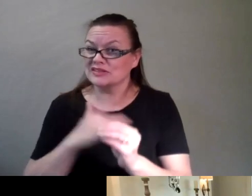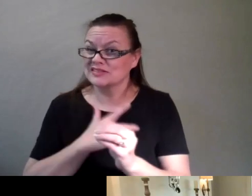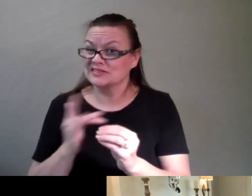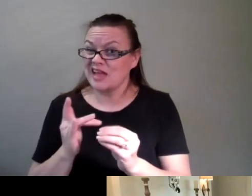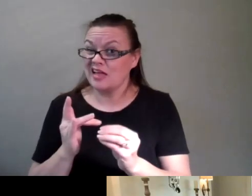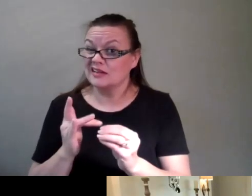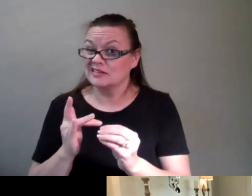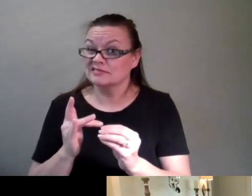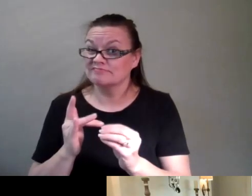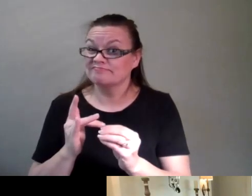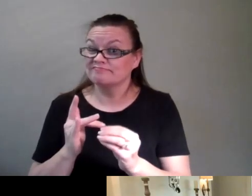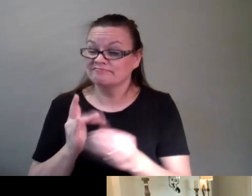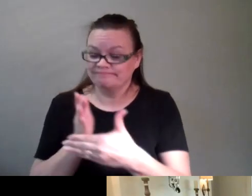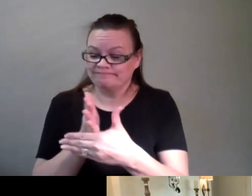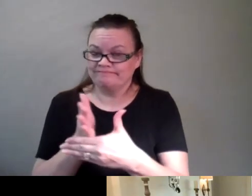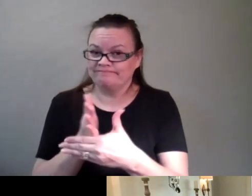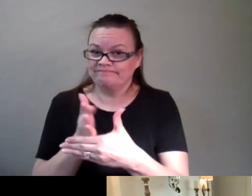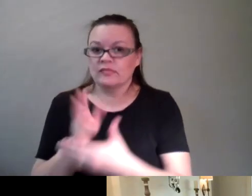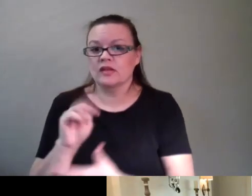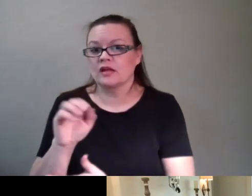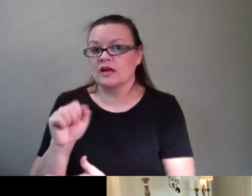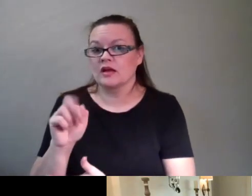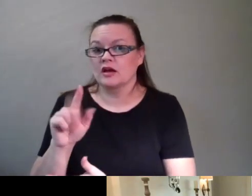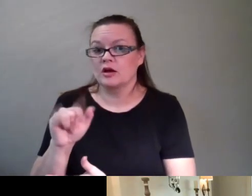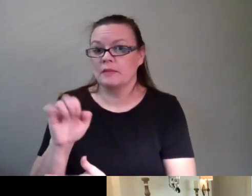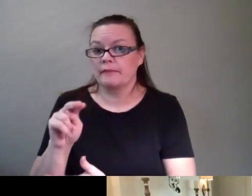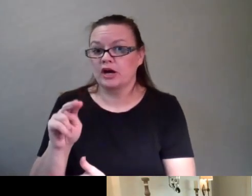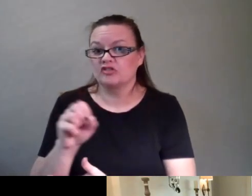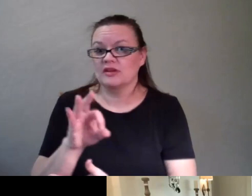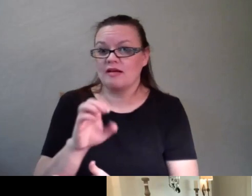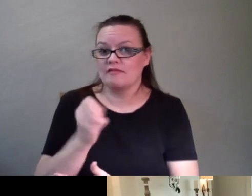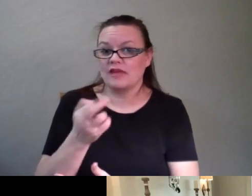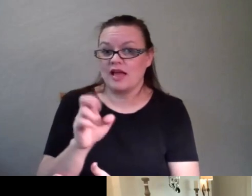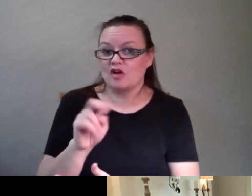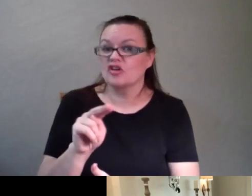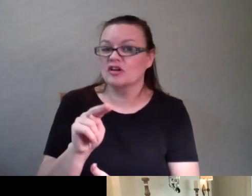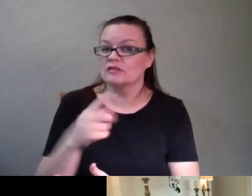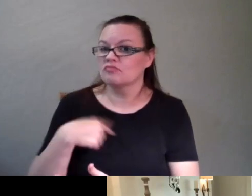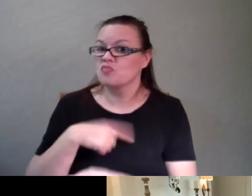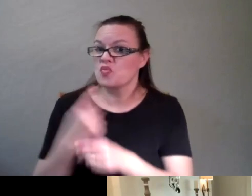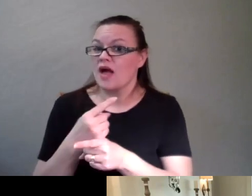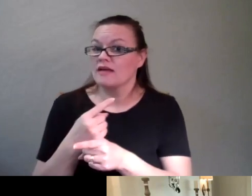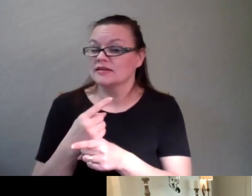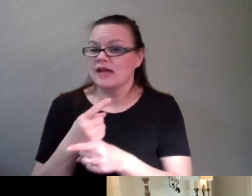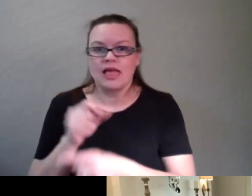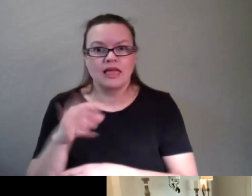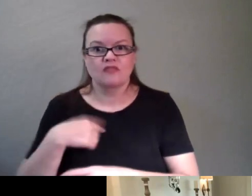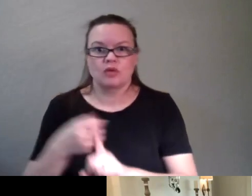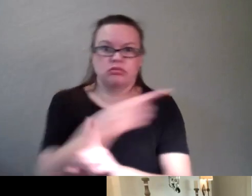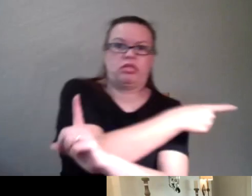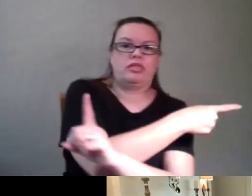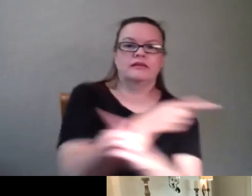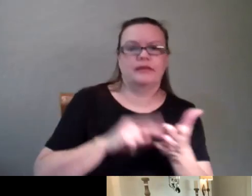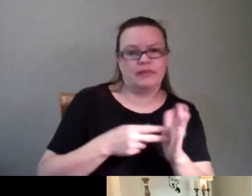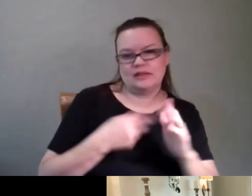within the margin of error, because quite frankly, if we weren't, we wouldn't be able to stay in business. And if we didn't do it correctly, we